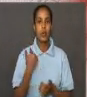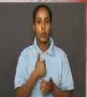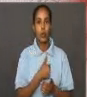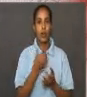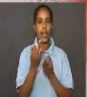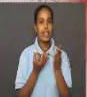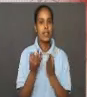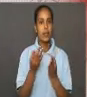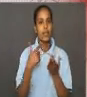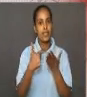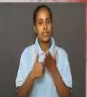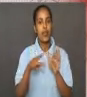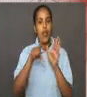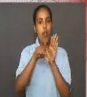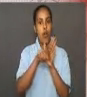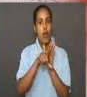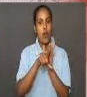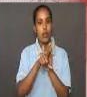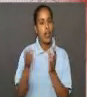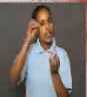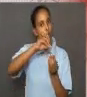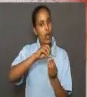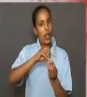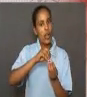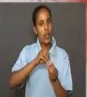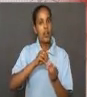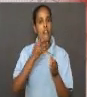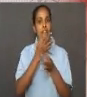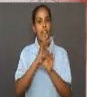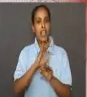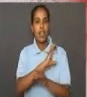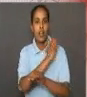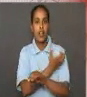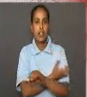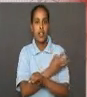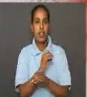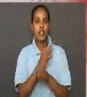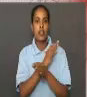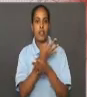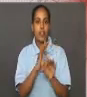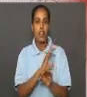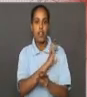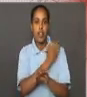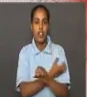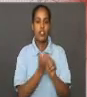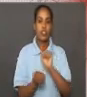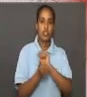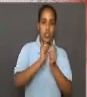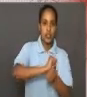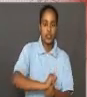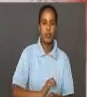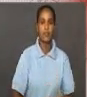will explain this law, as well as free energy and free energy change.